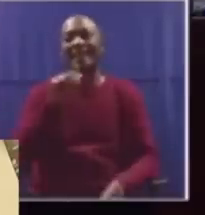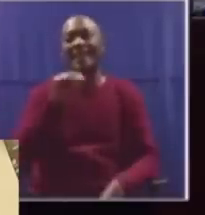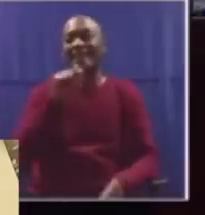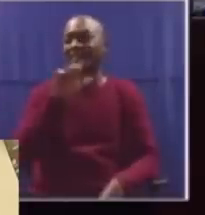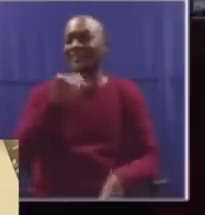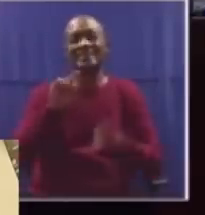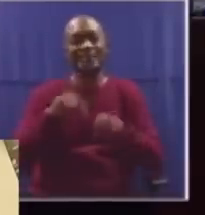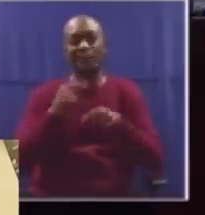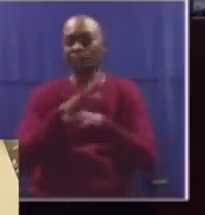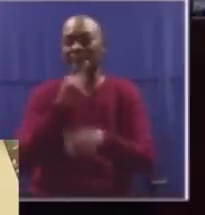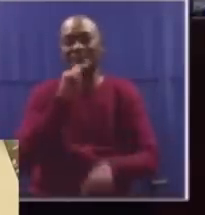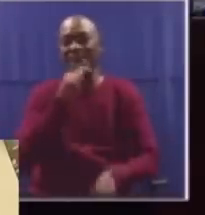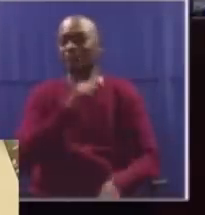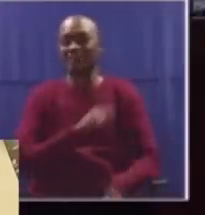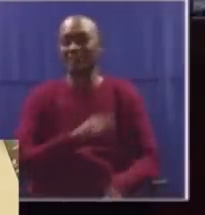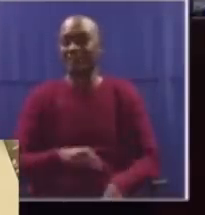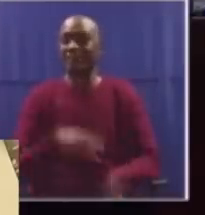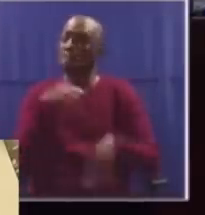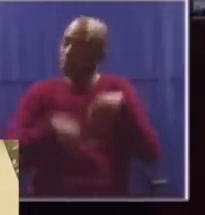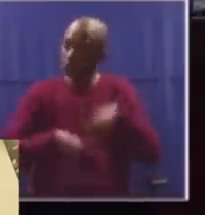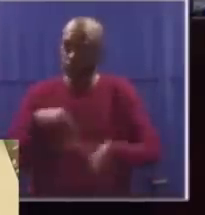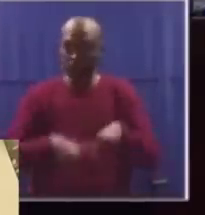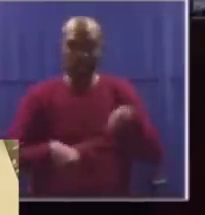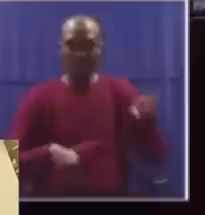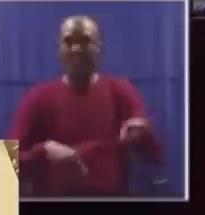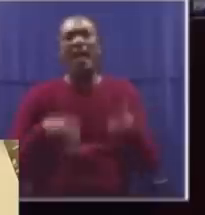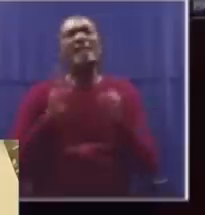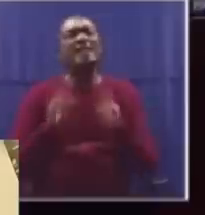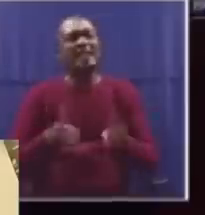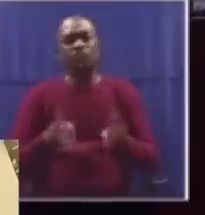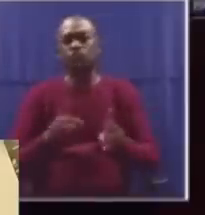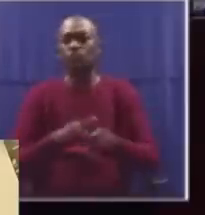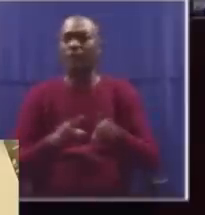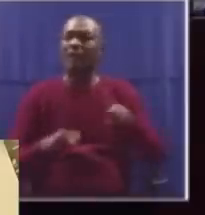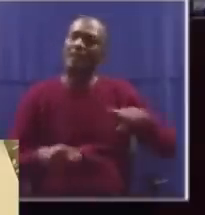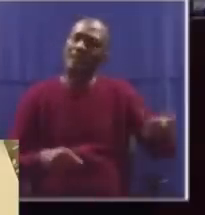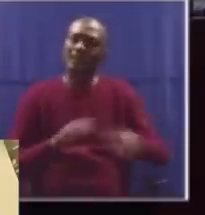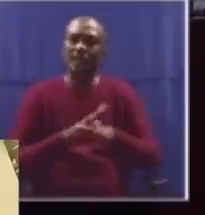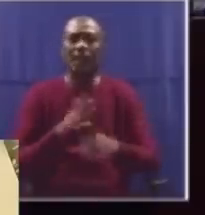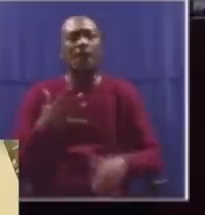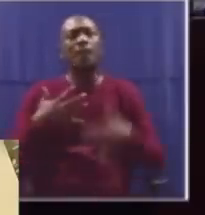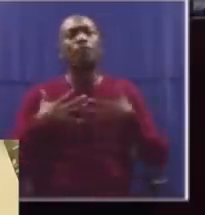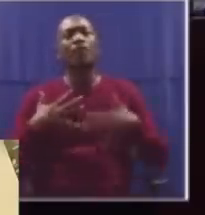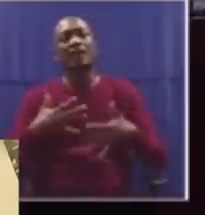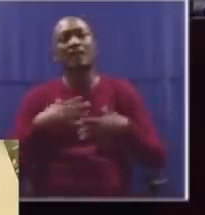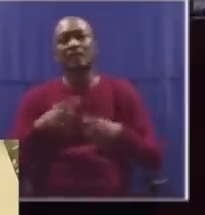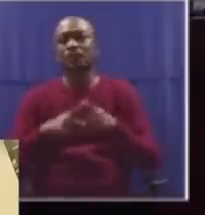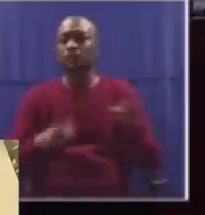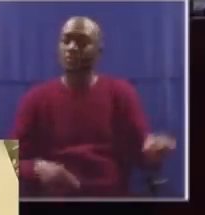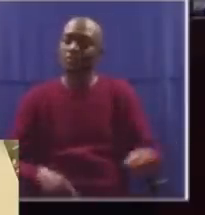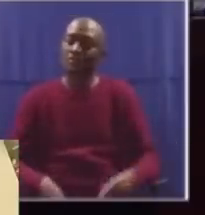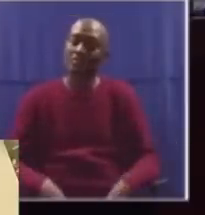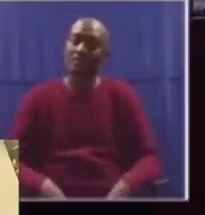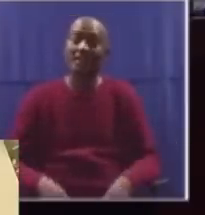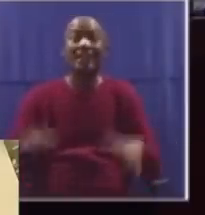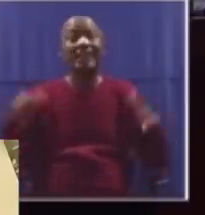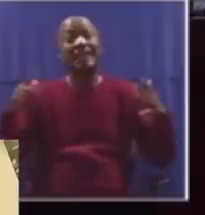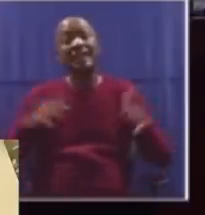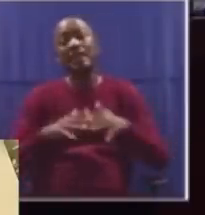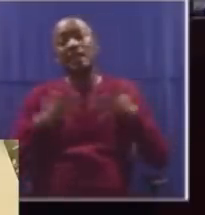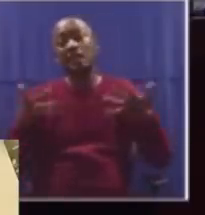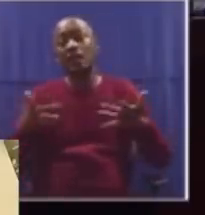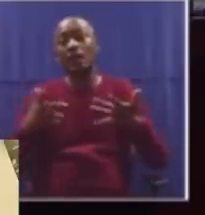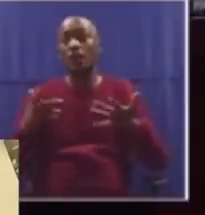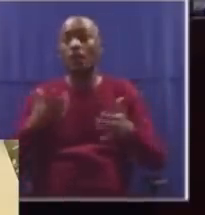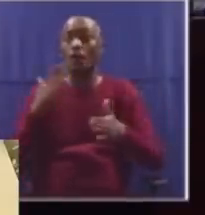trusted. Corruption has become more natural than breathing to you. During a worldwide pandemic that